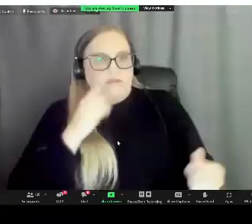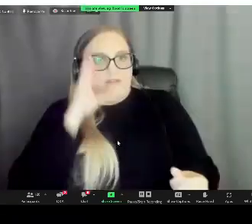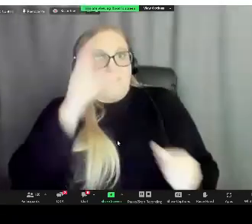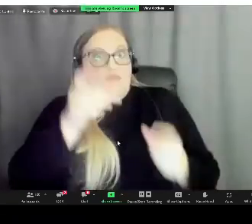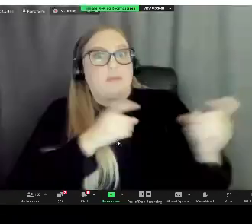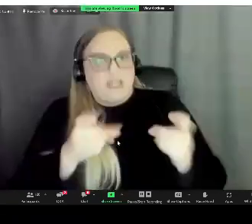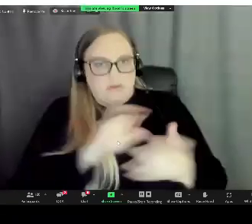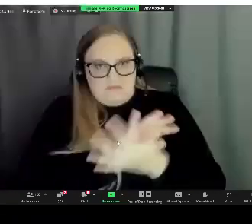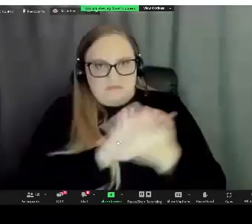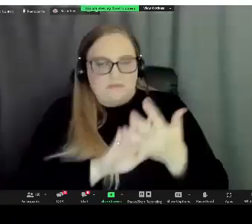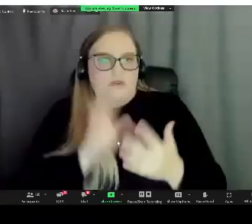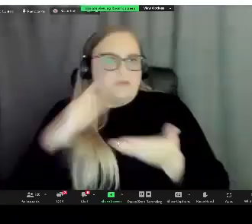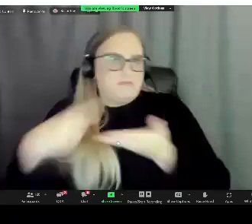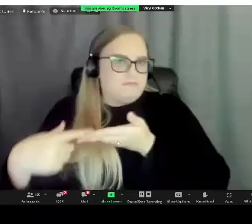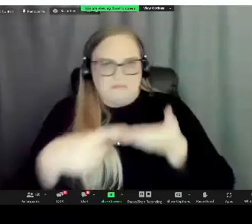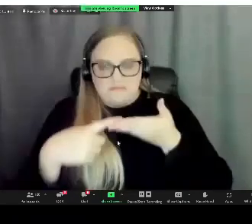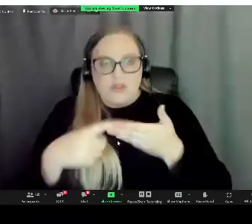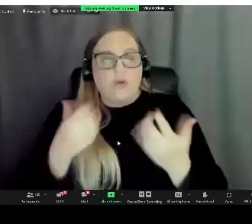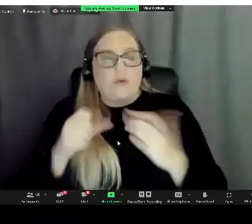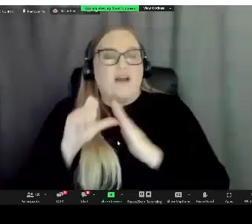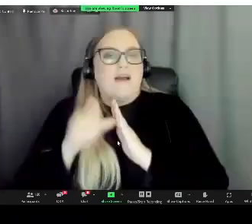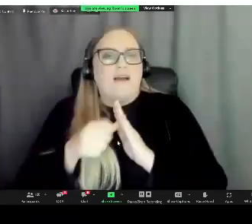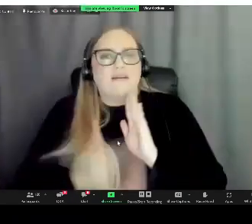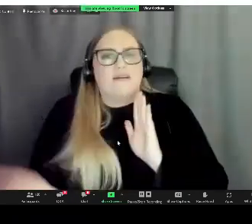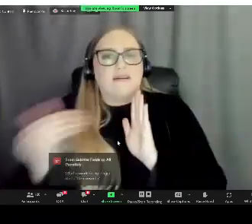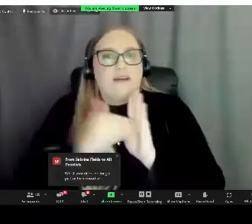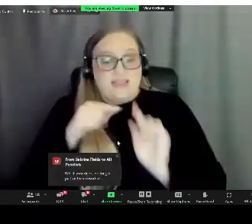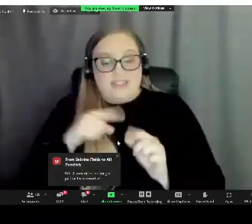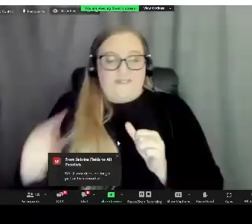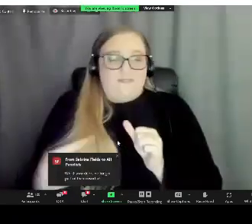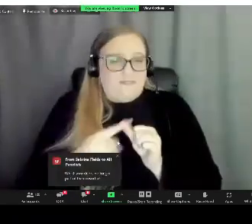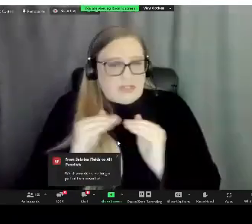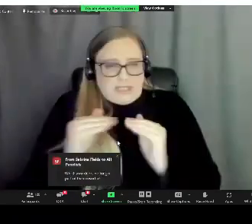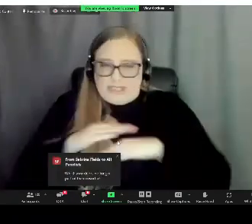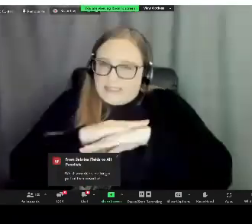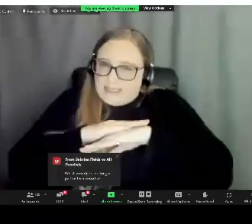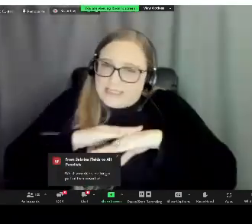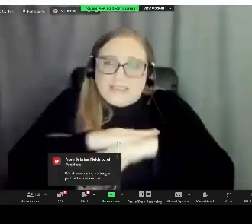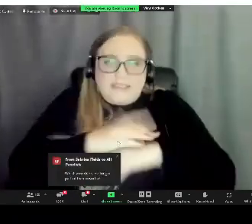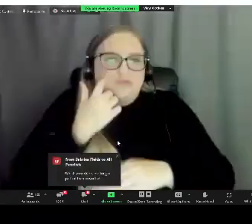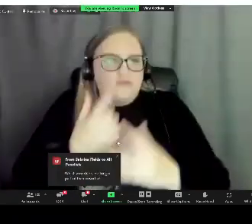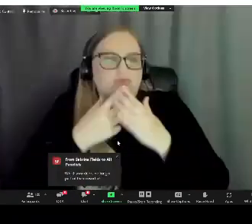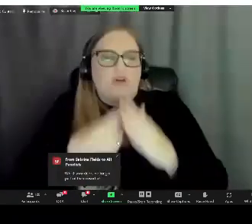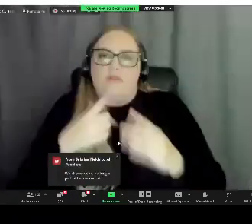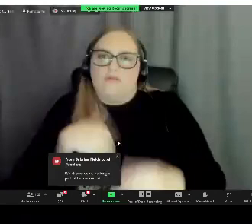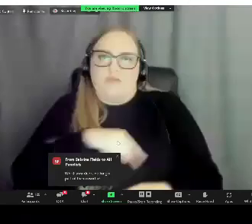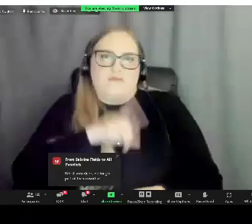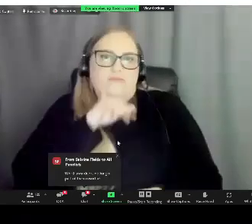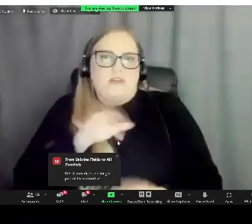it. I want to emphasize again that this is our first stage of our consent-based siting process, and we are really focused on